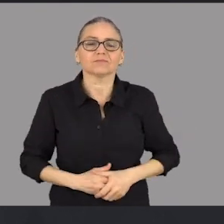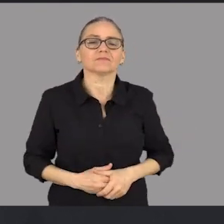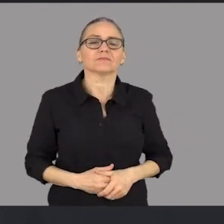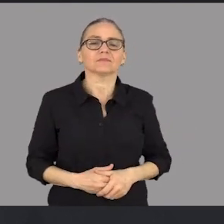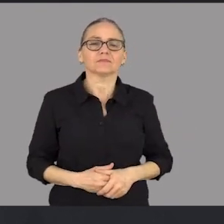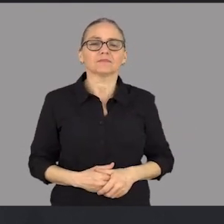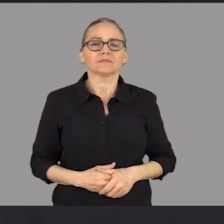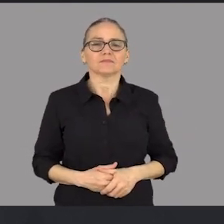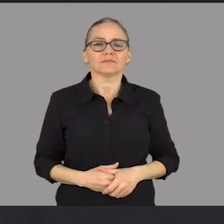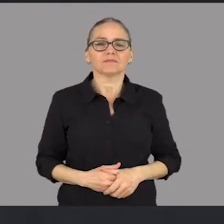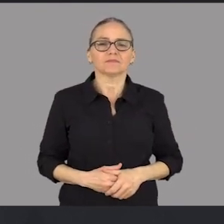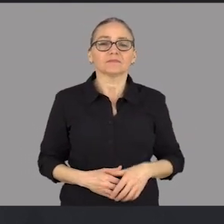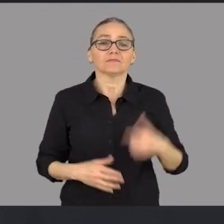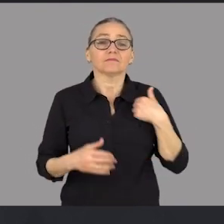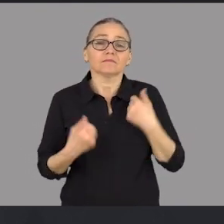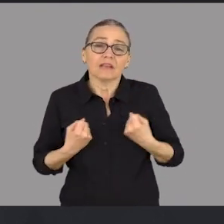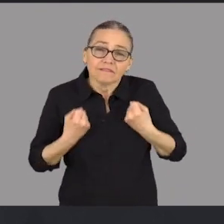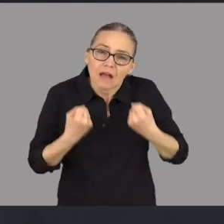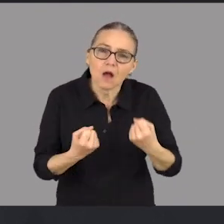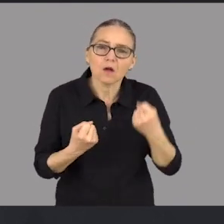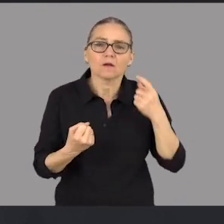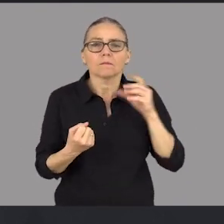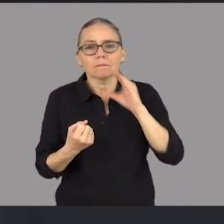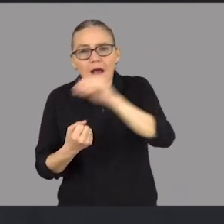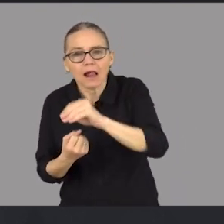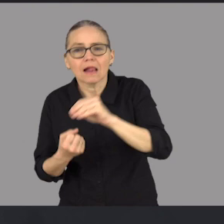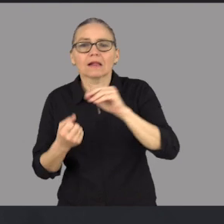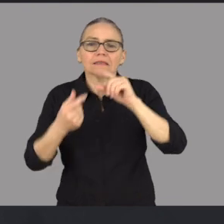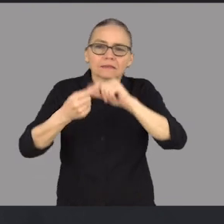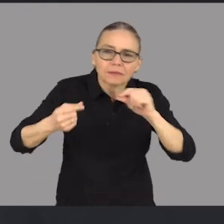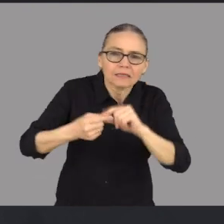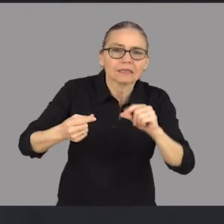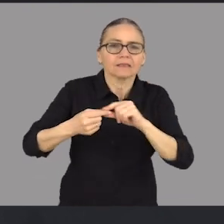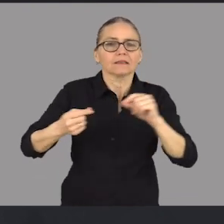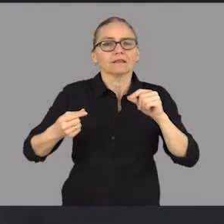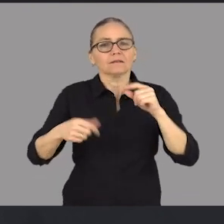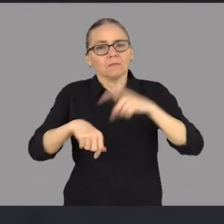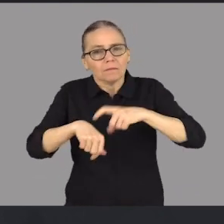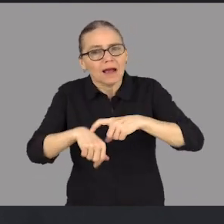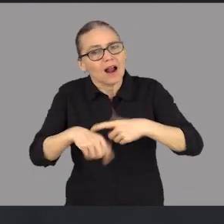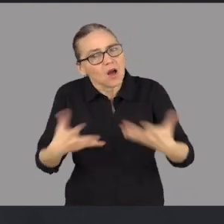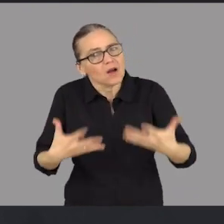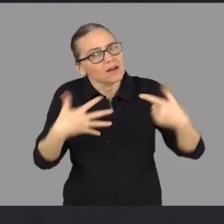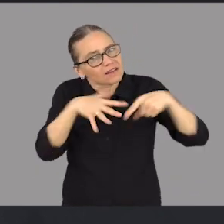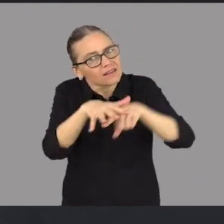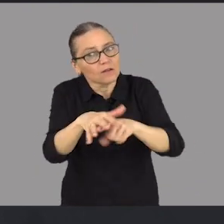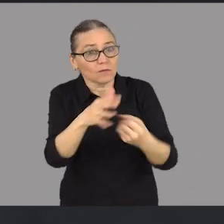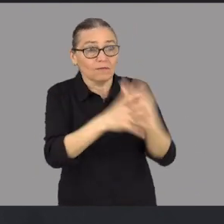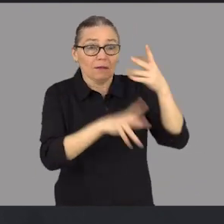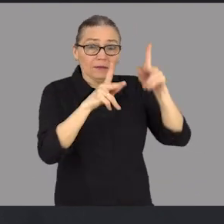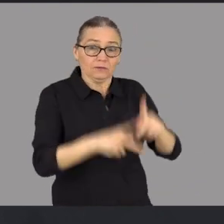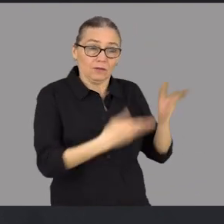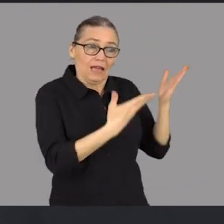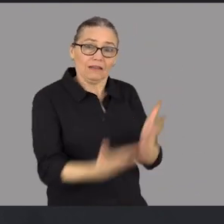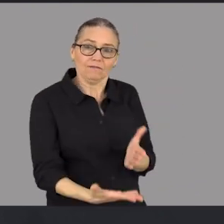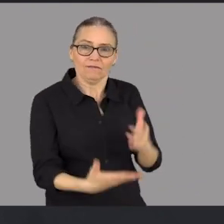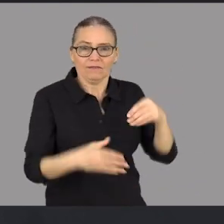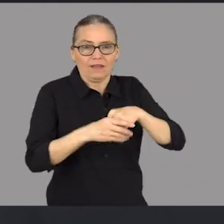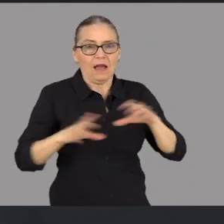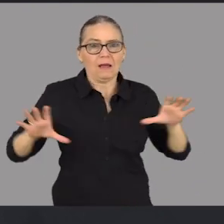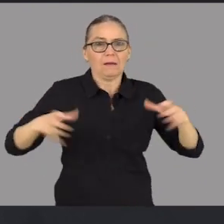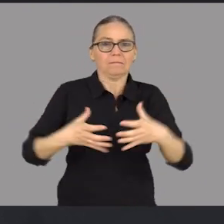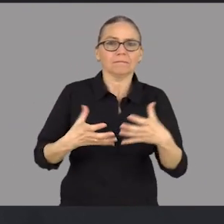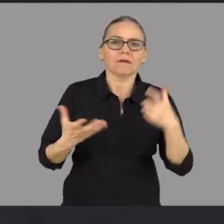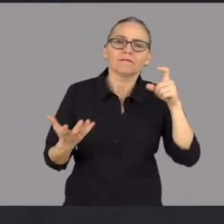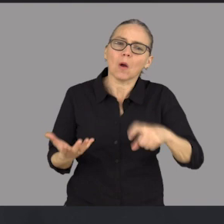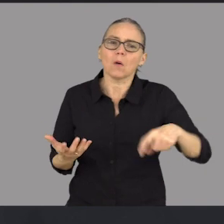For me, I know because I have a lot of my, like I said, managers work day to day with most of the